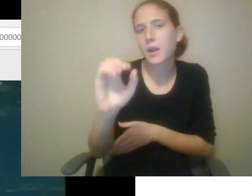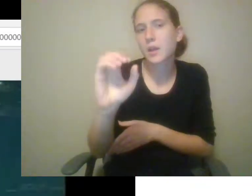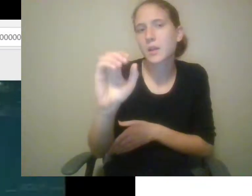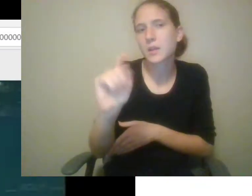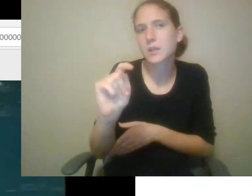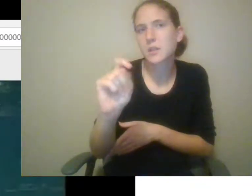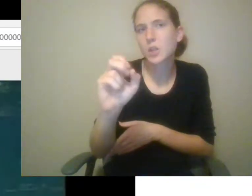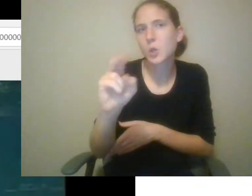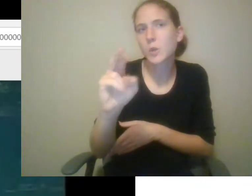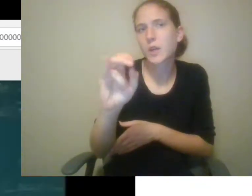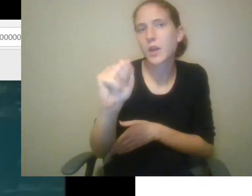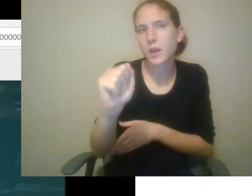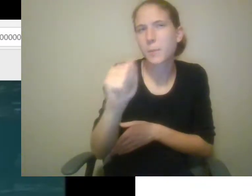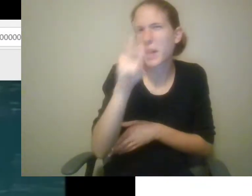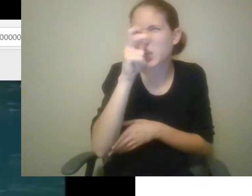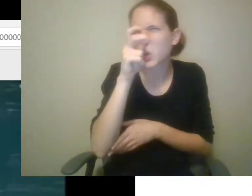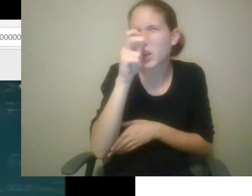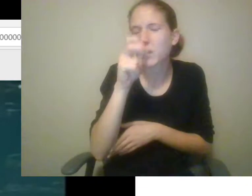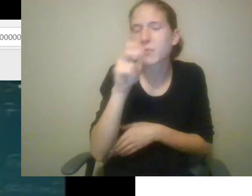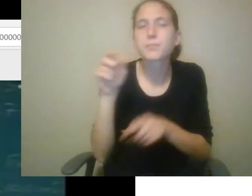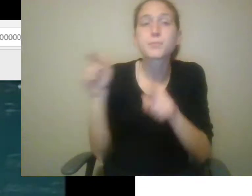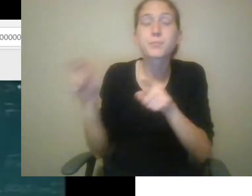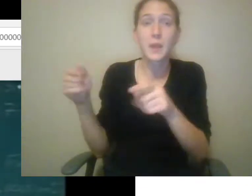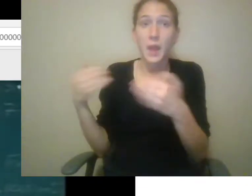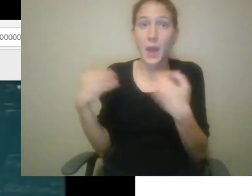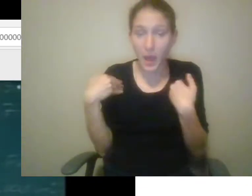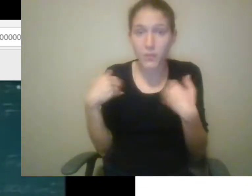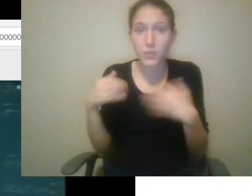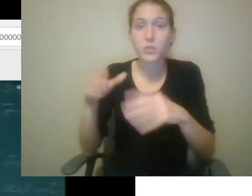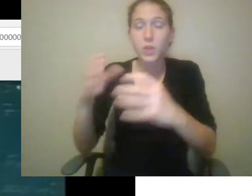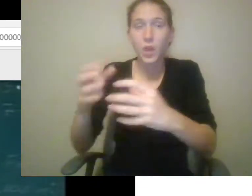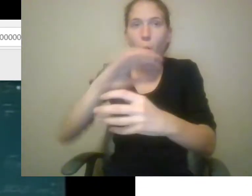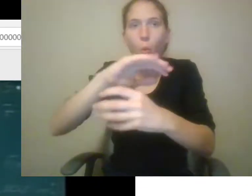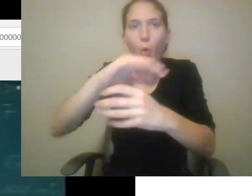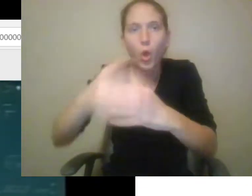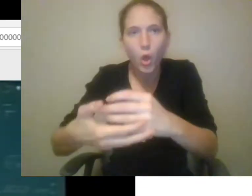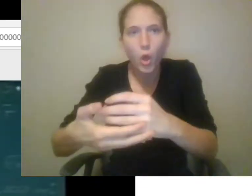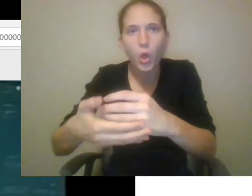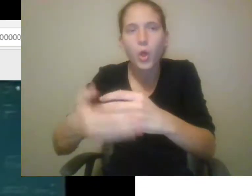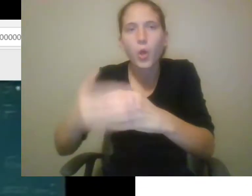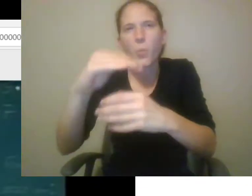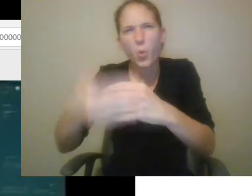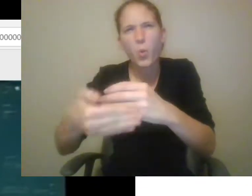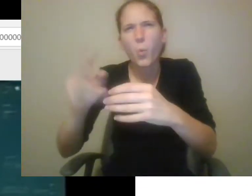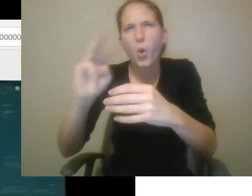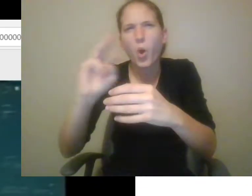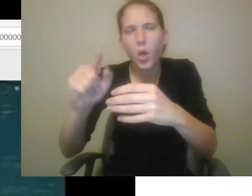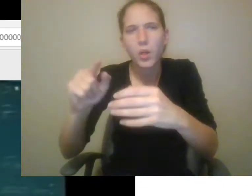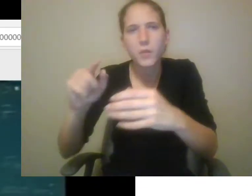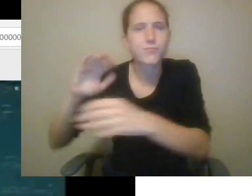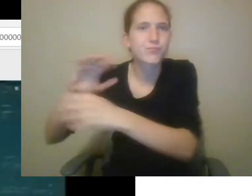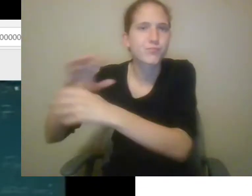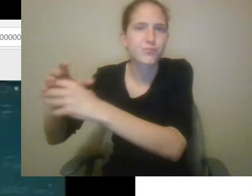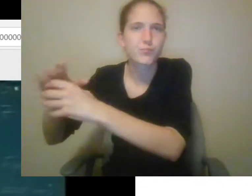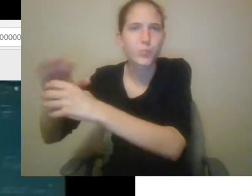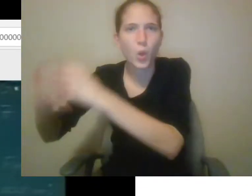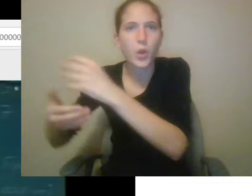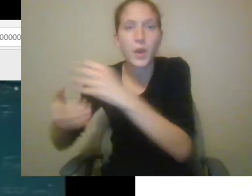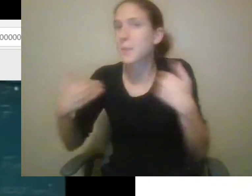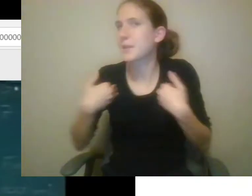bacteria. And the cell wall is not part of the living